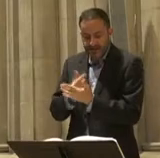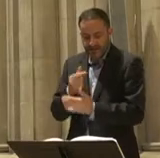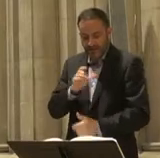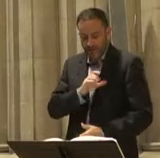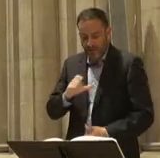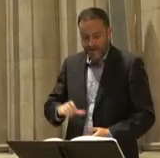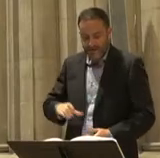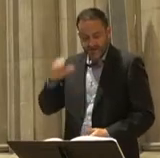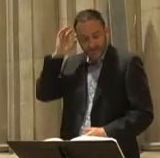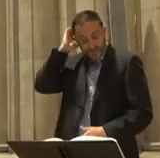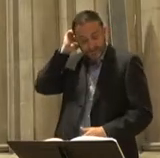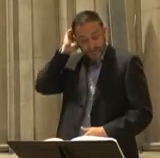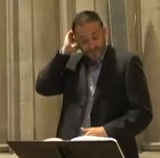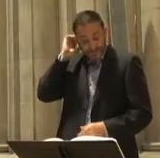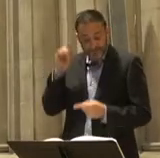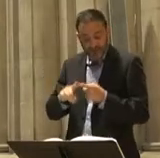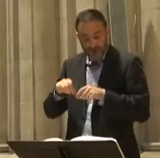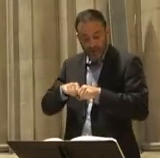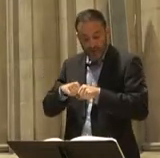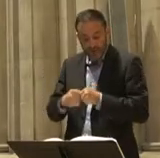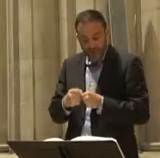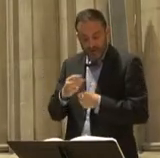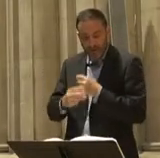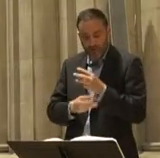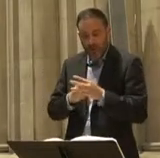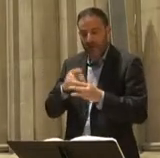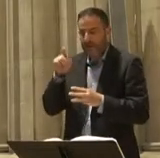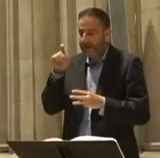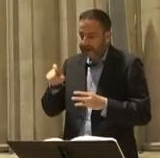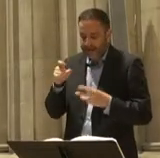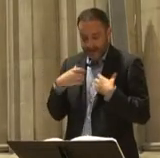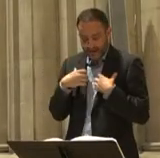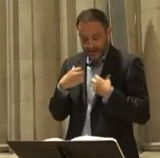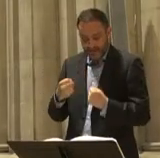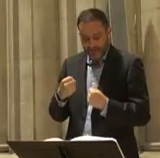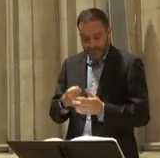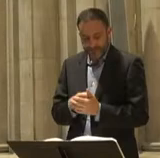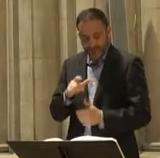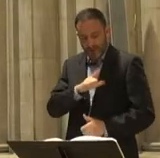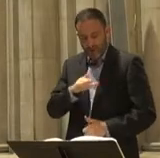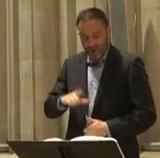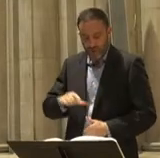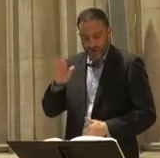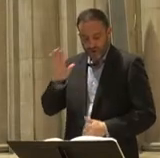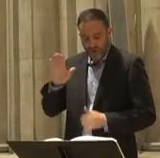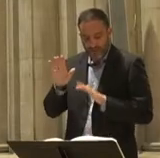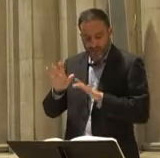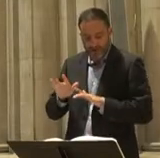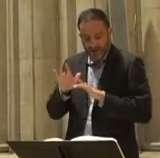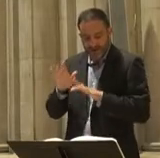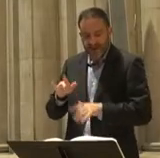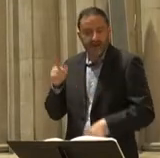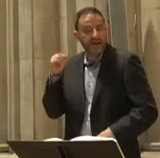of Christ to a broken world in need of healing. Lord, in your mercy,